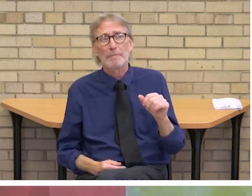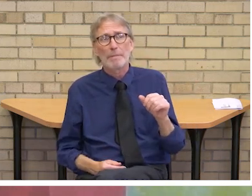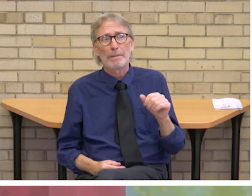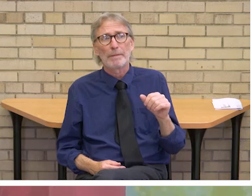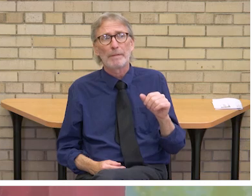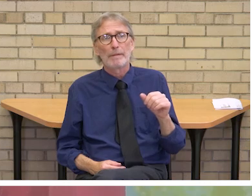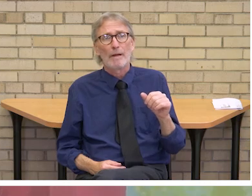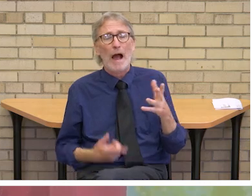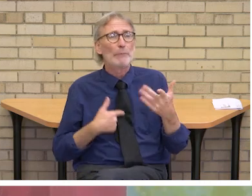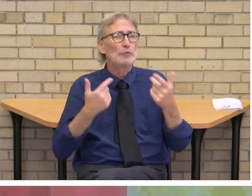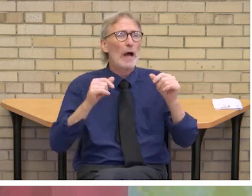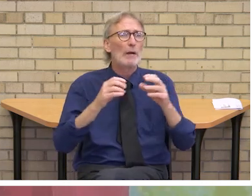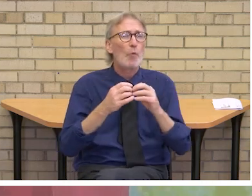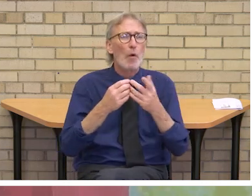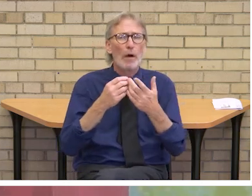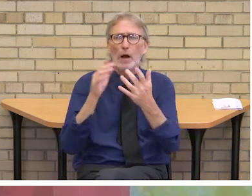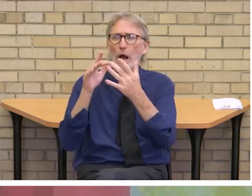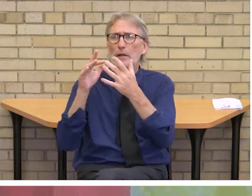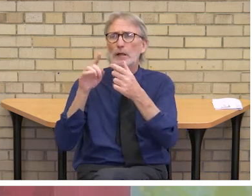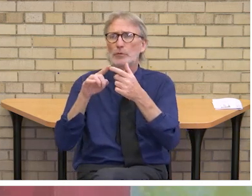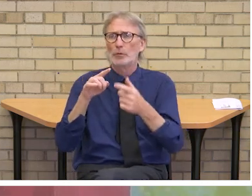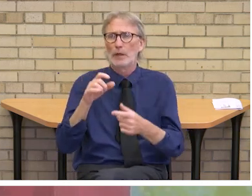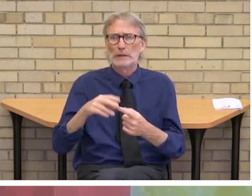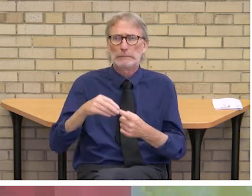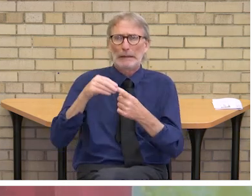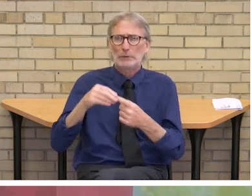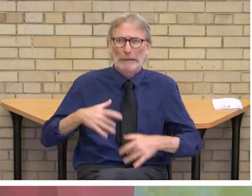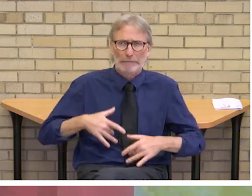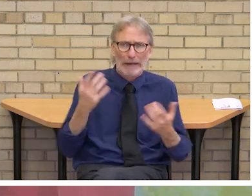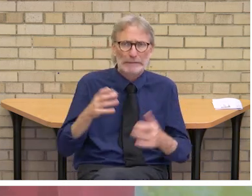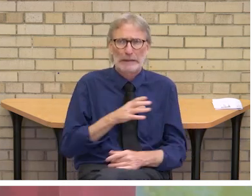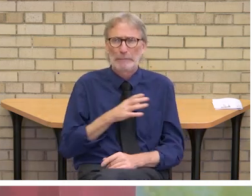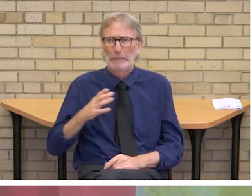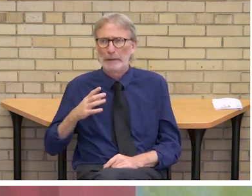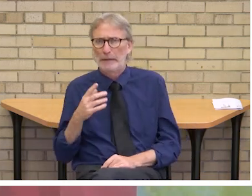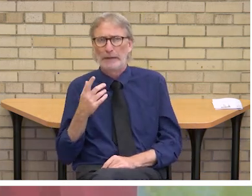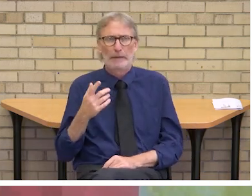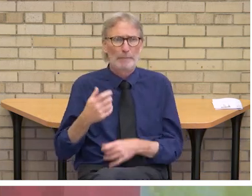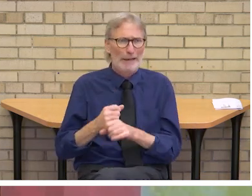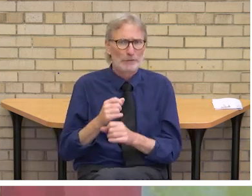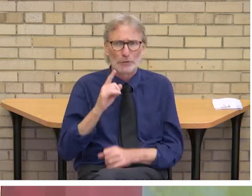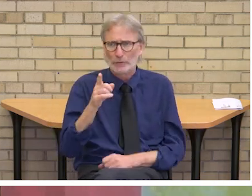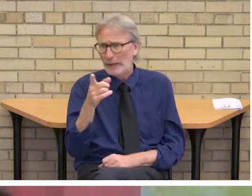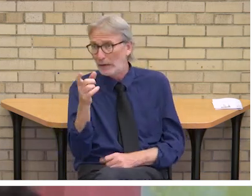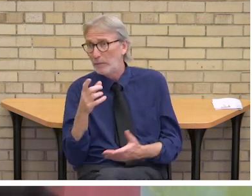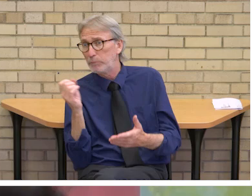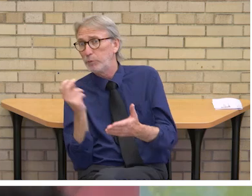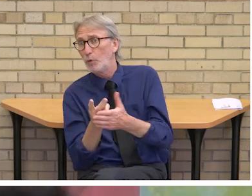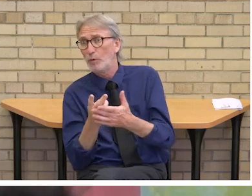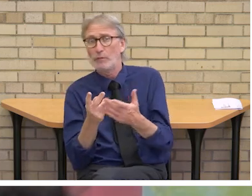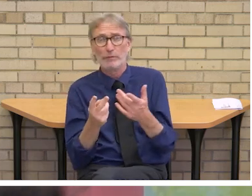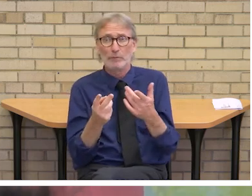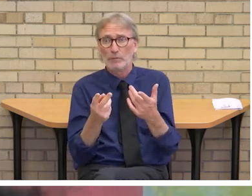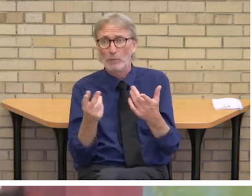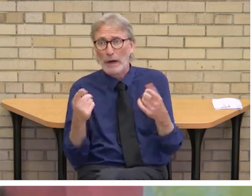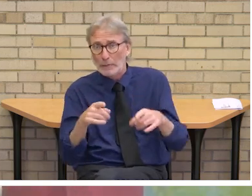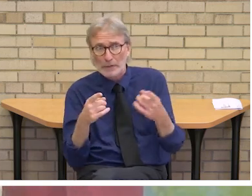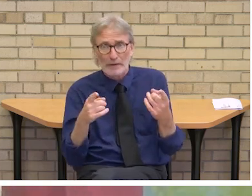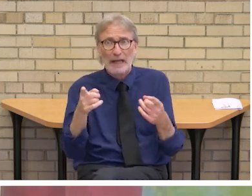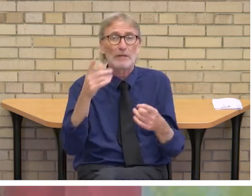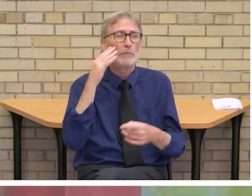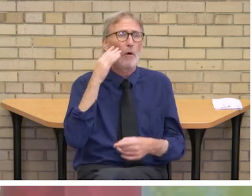I'm trying to reach out more often to our special events committee, make sure that the permits that they're approving are acknowledging the